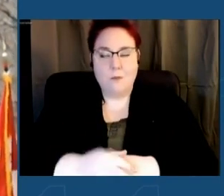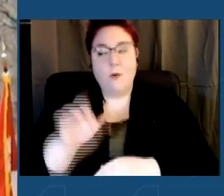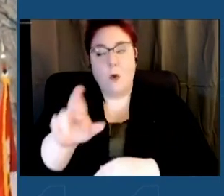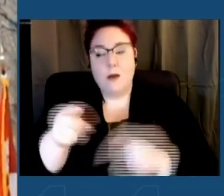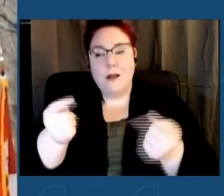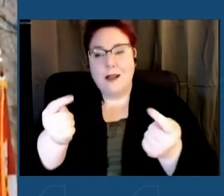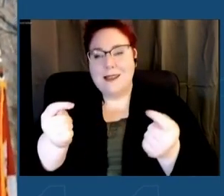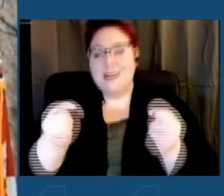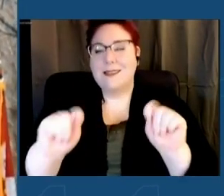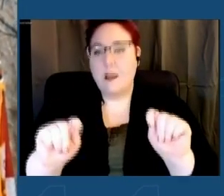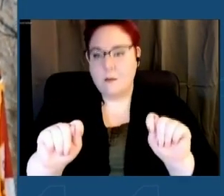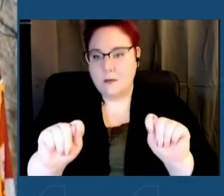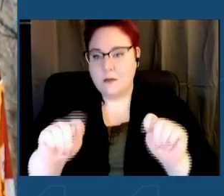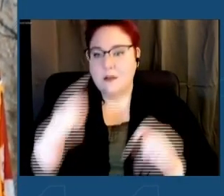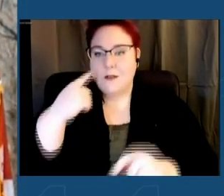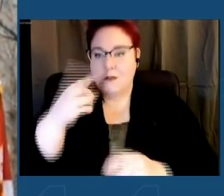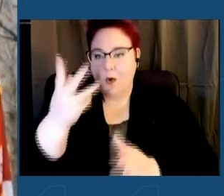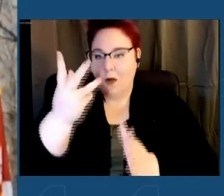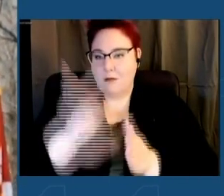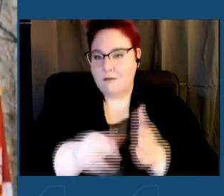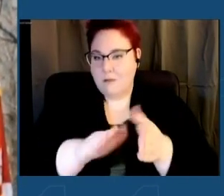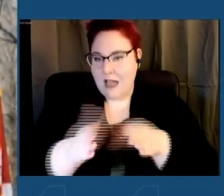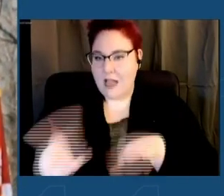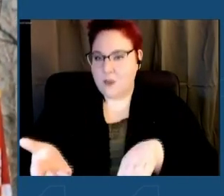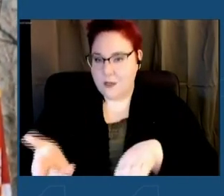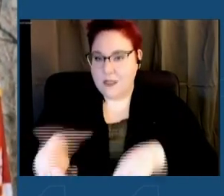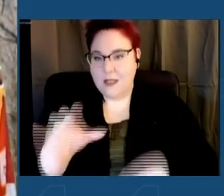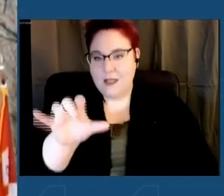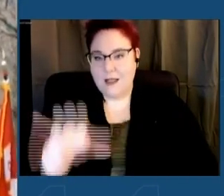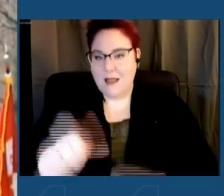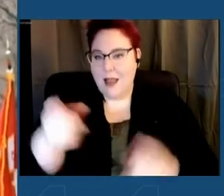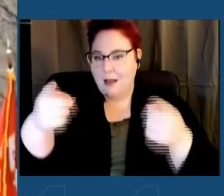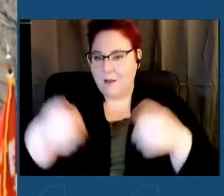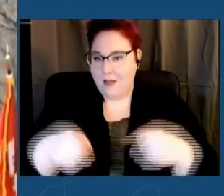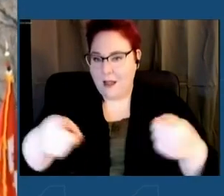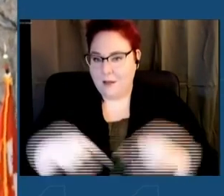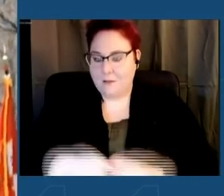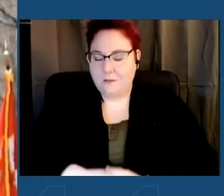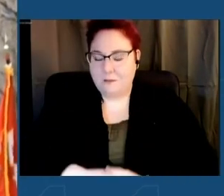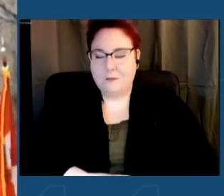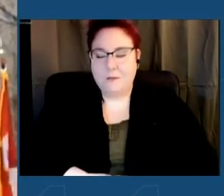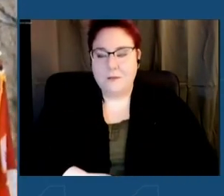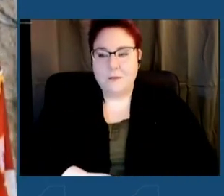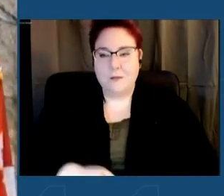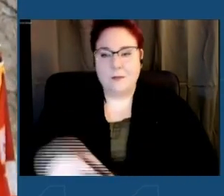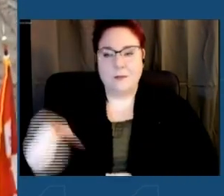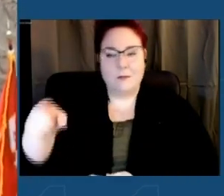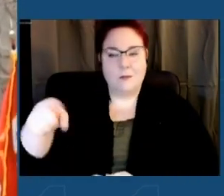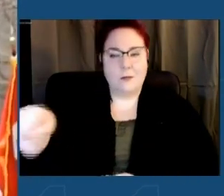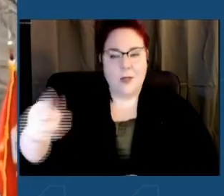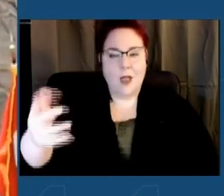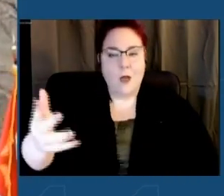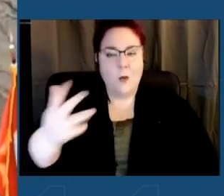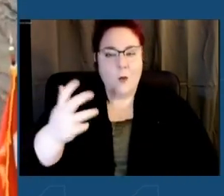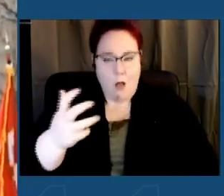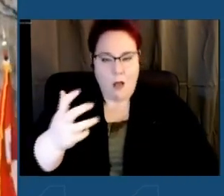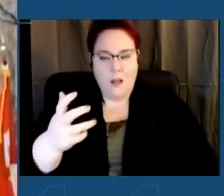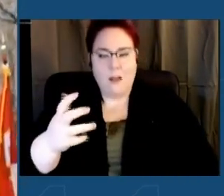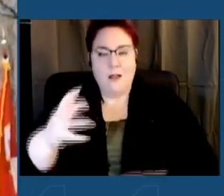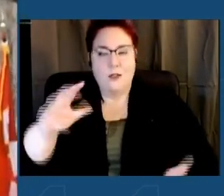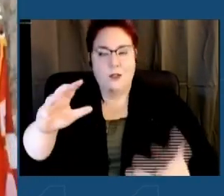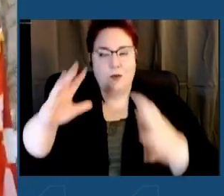casualty in that event. They were after the World Trade Center. They were